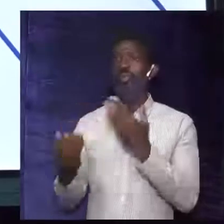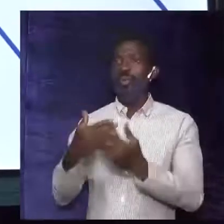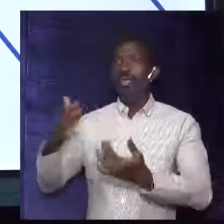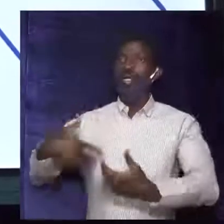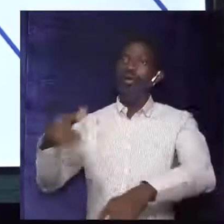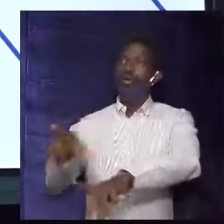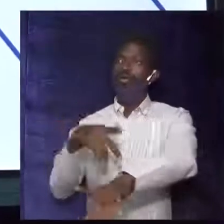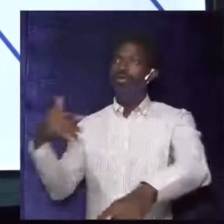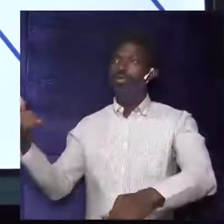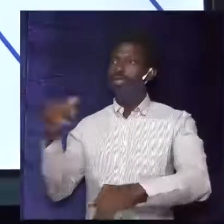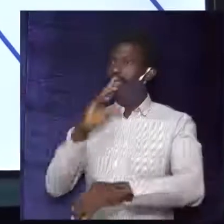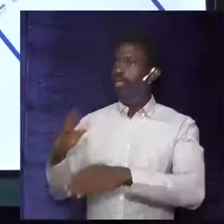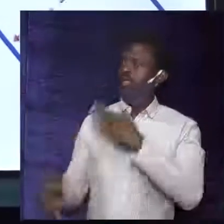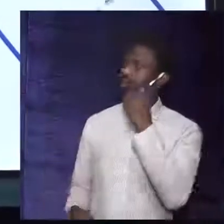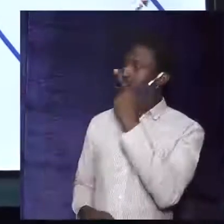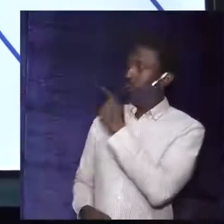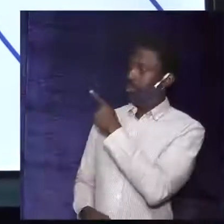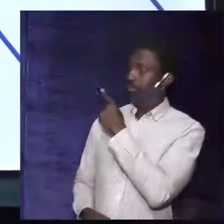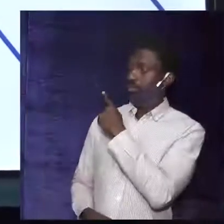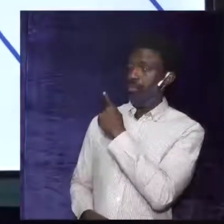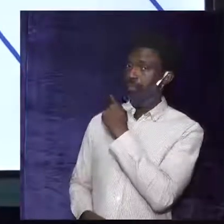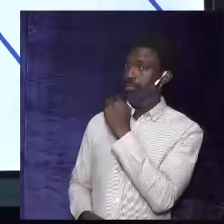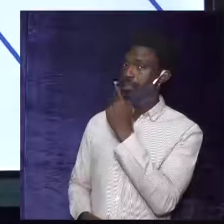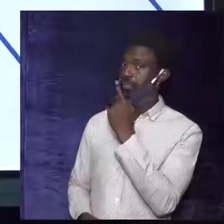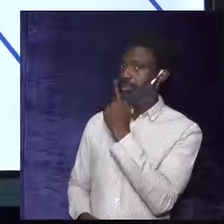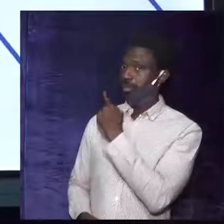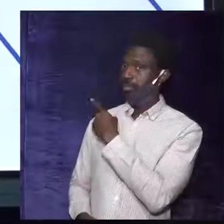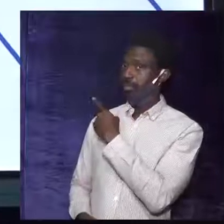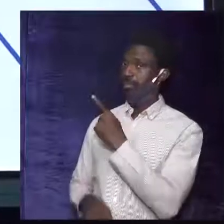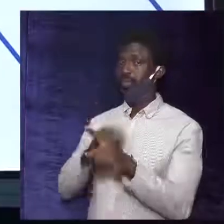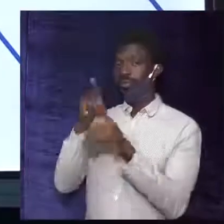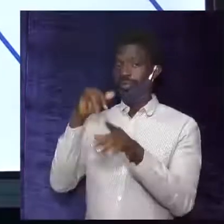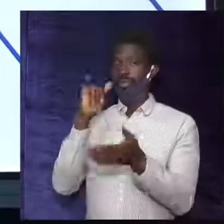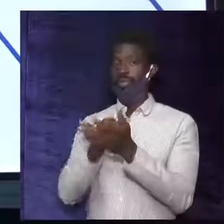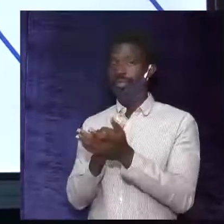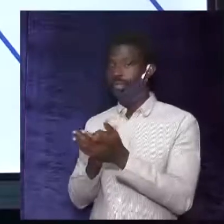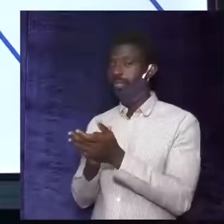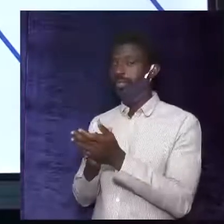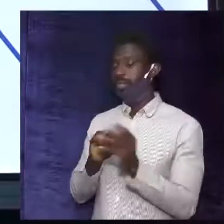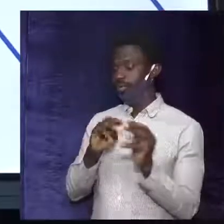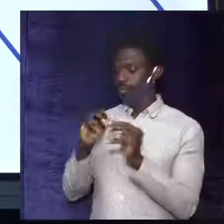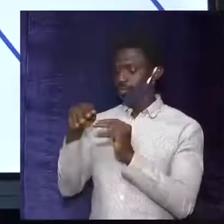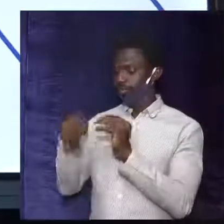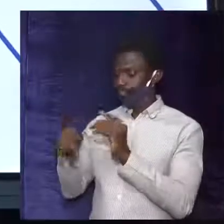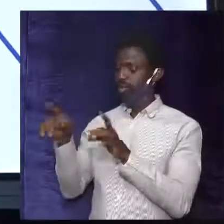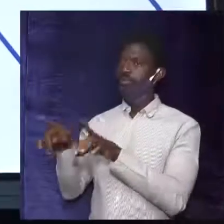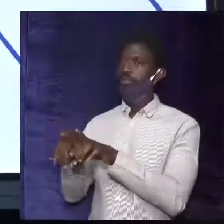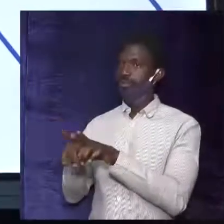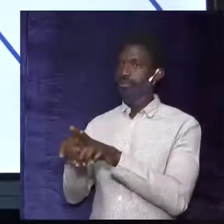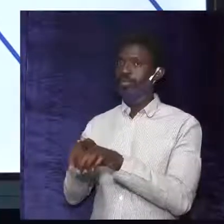long the lines are. Look at this. When that distance arrow moved down, it was still the same.